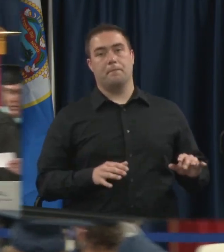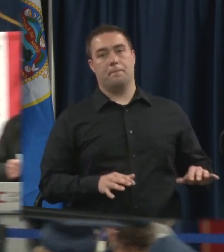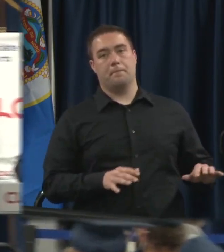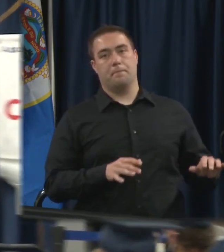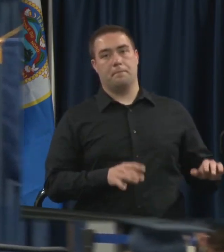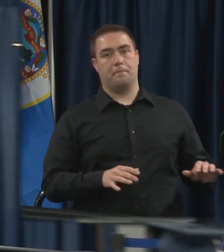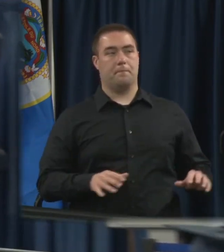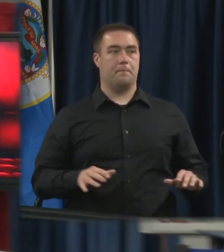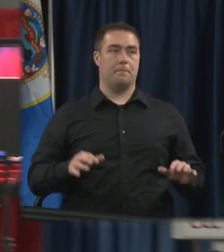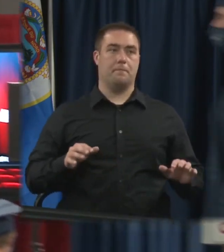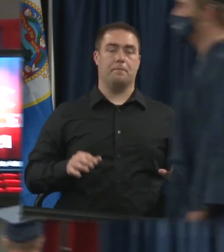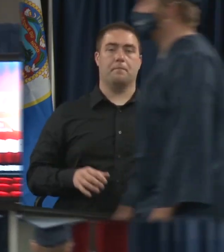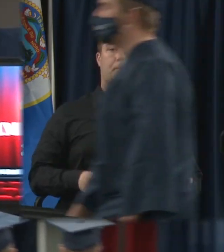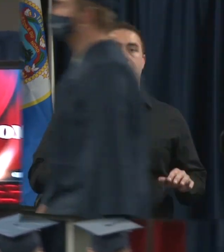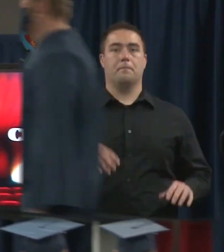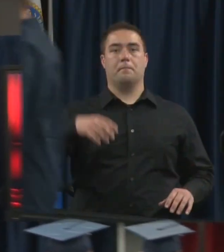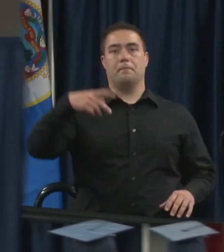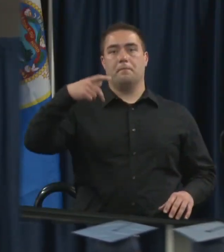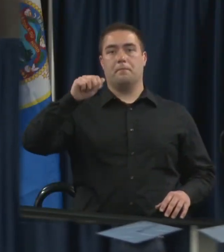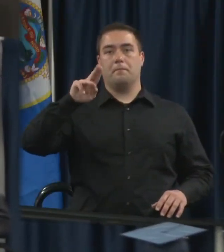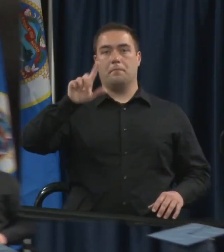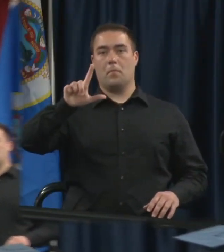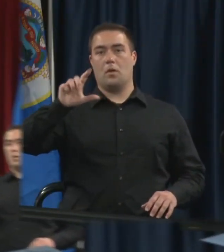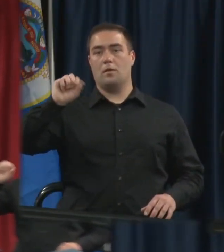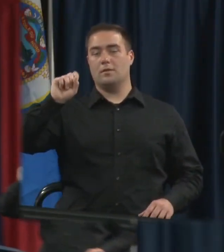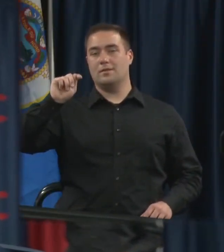Paul Stephen St. Ange.